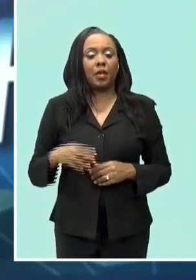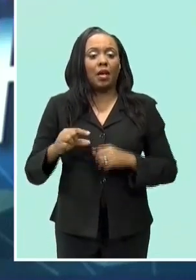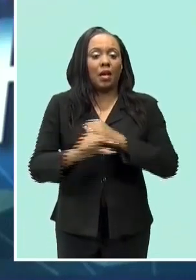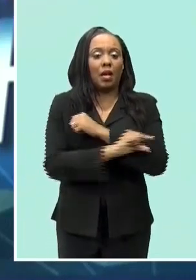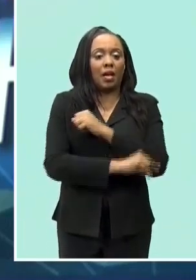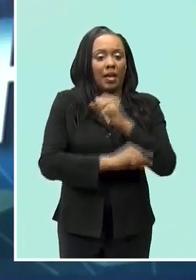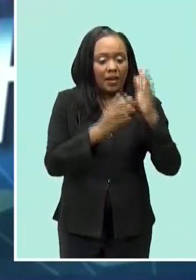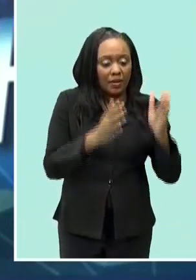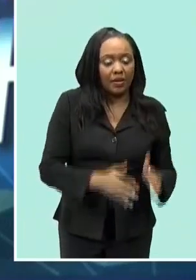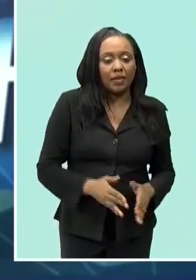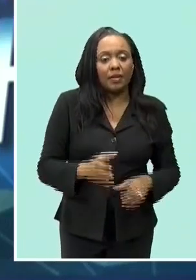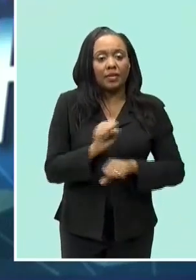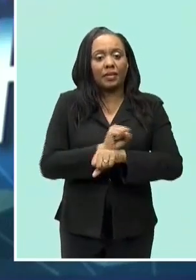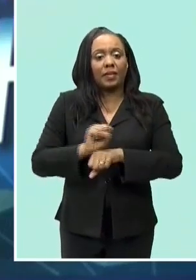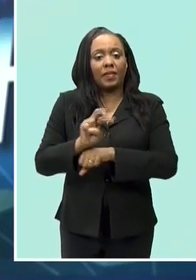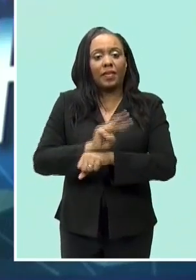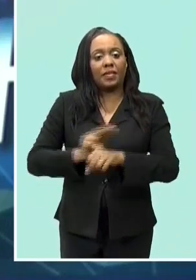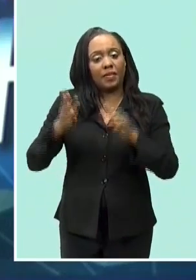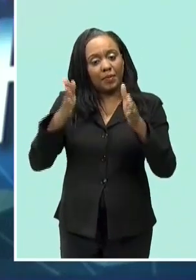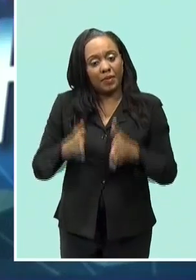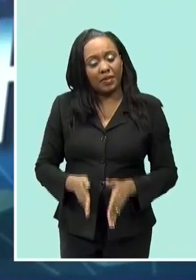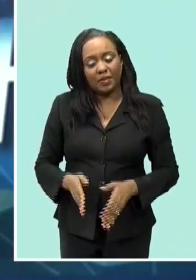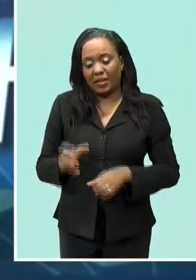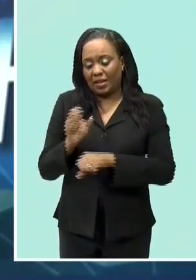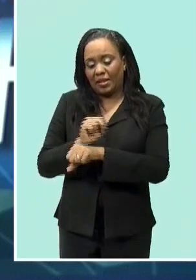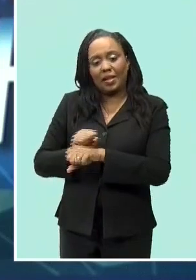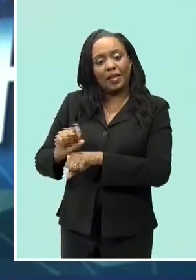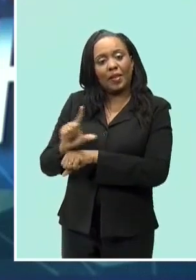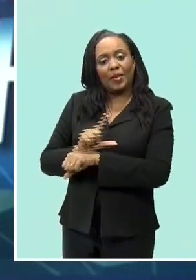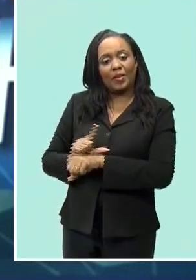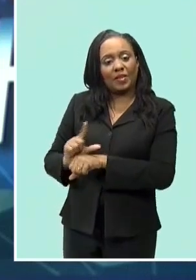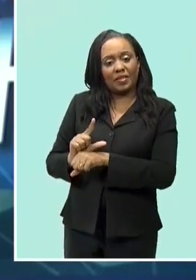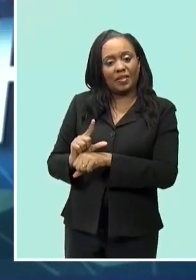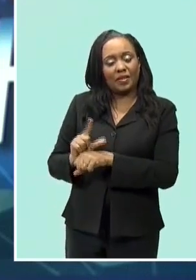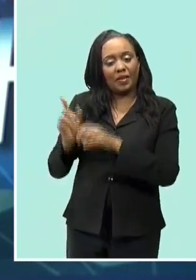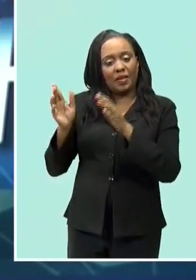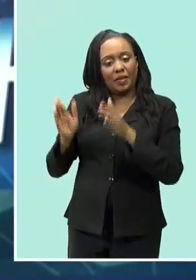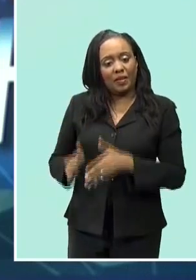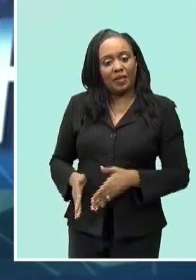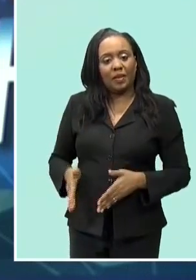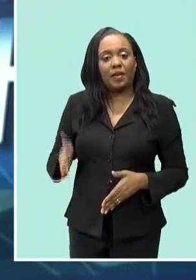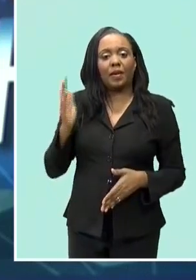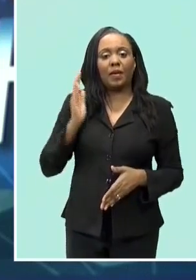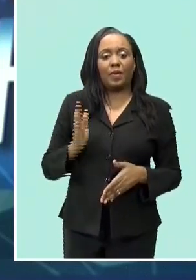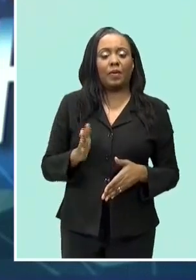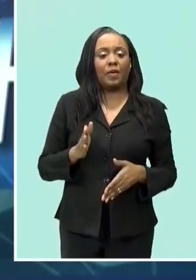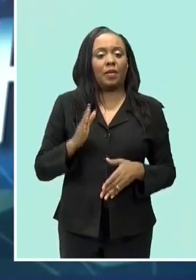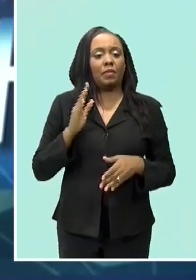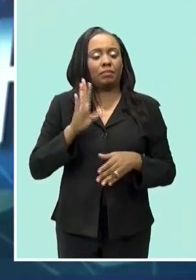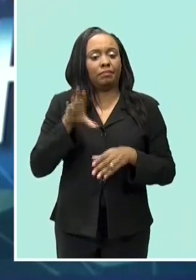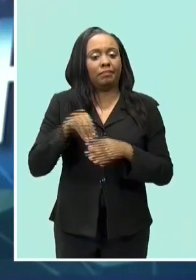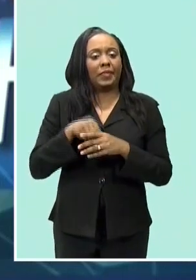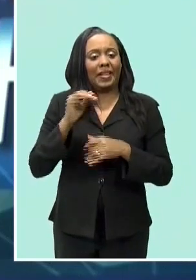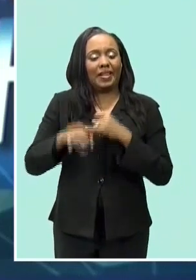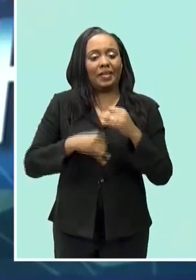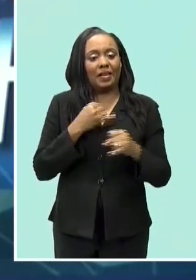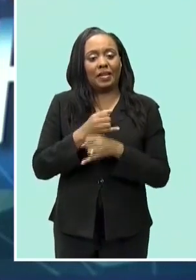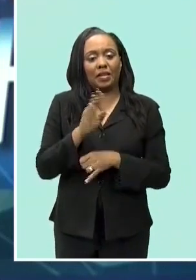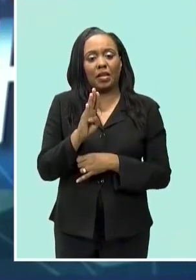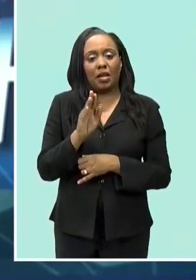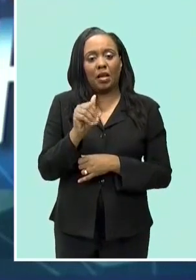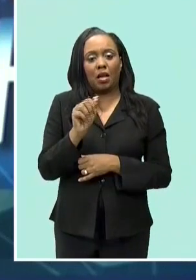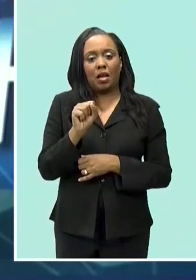a St. Lucian are among the 12 artistes who will be seeking to wrestle the International Bashment Soca from Lil-Rick come July the